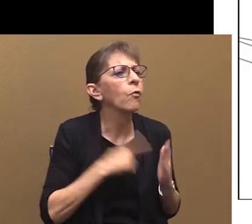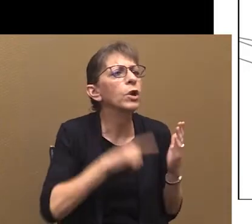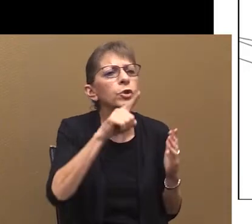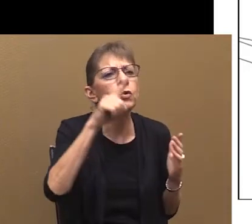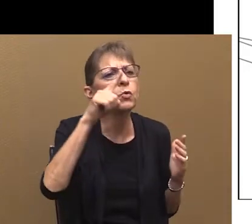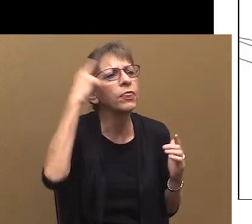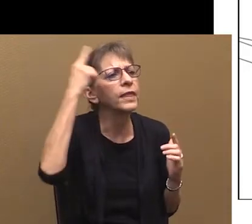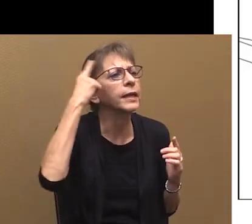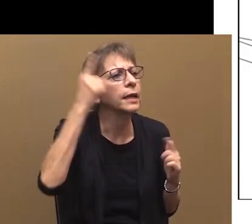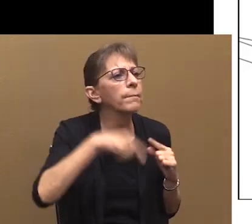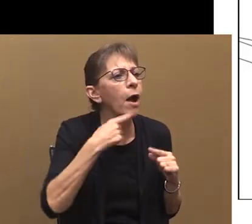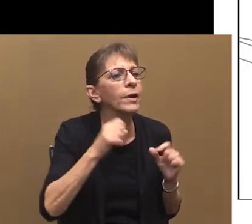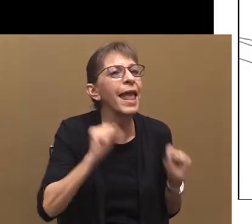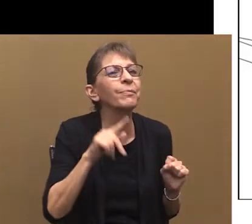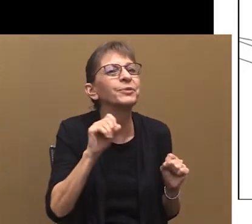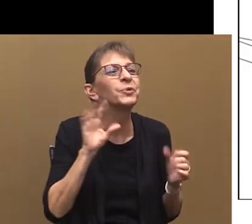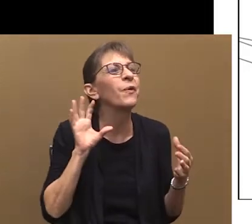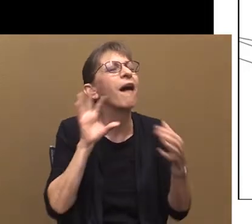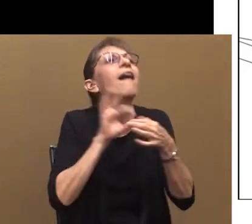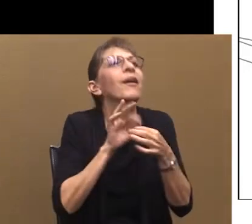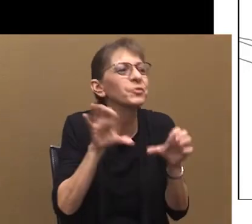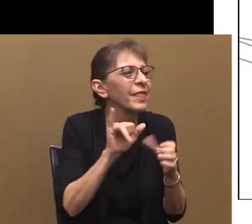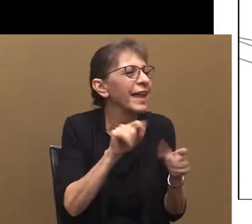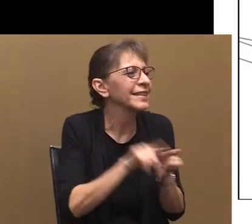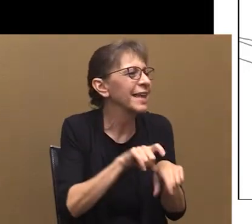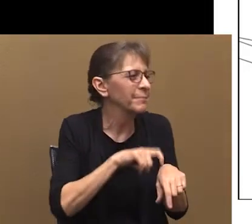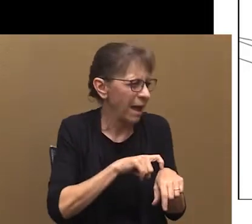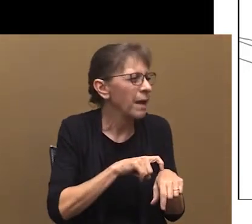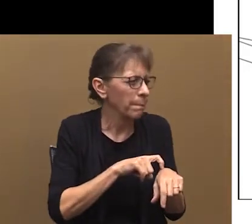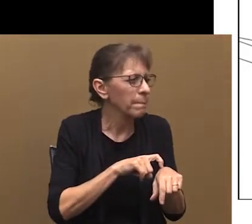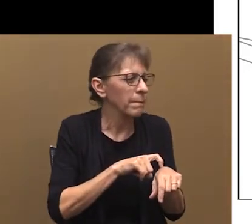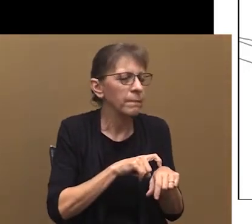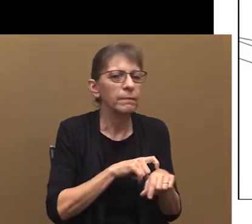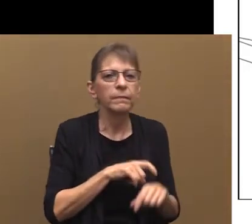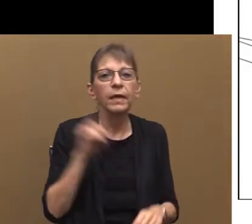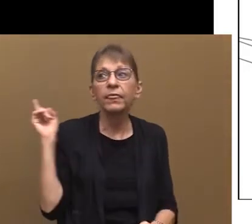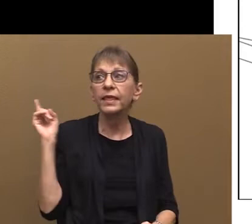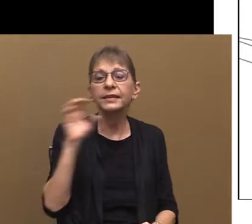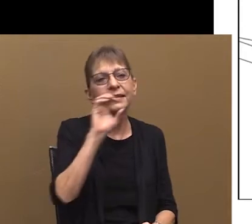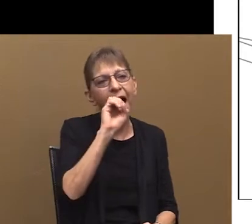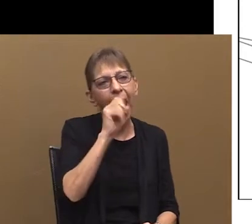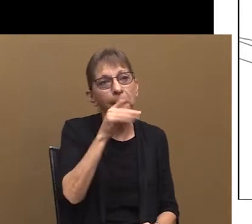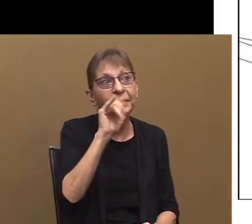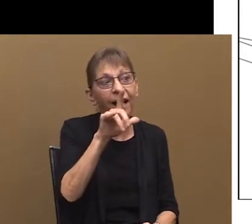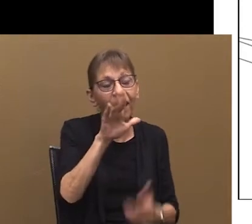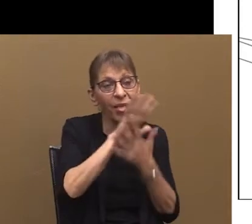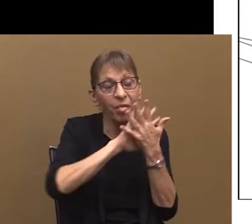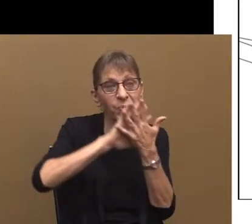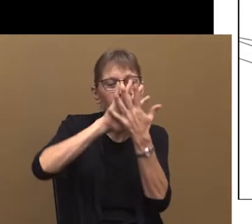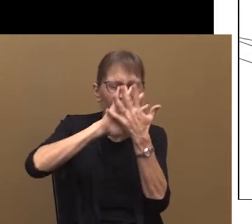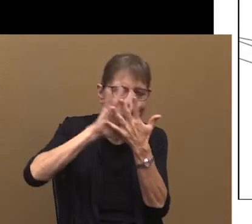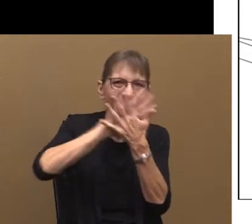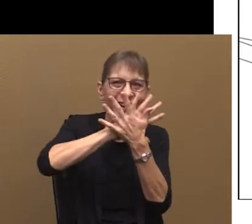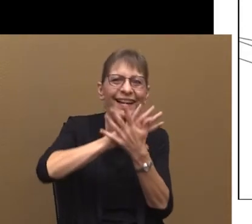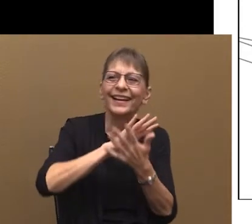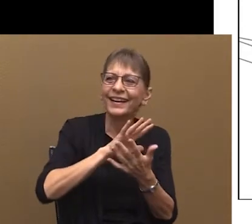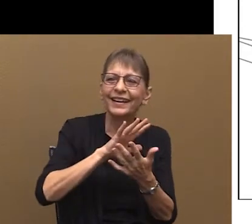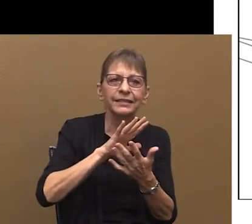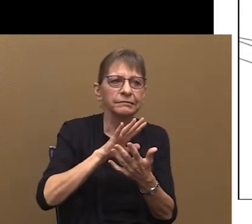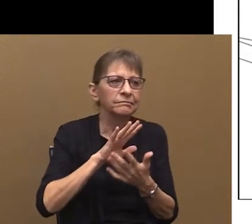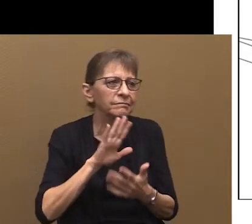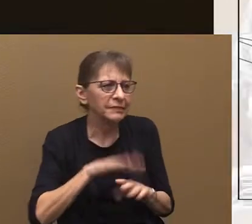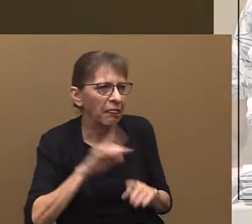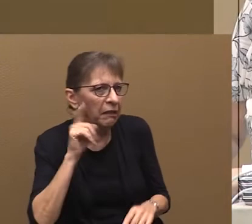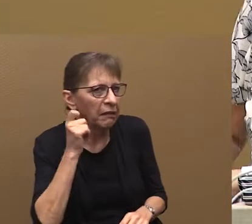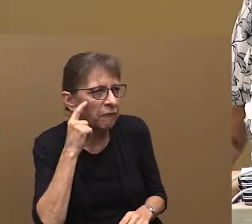you thinking now? Being able to do that at the same time. And this optical illusion, I'll tell you, it's on